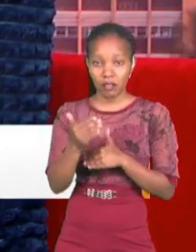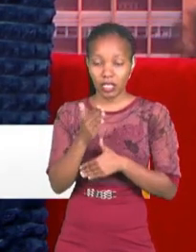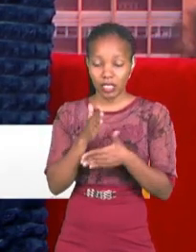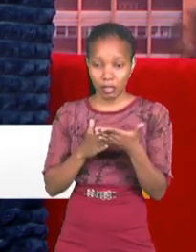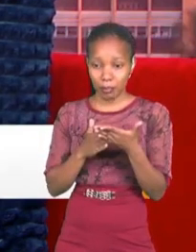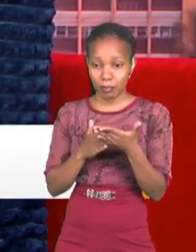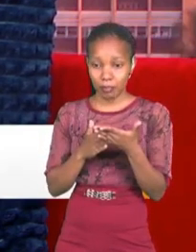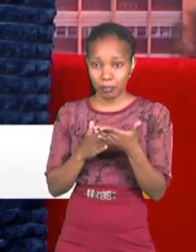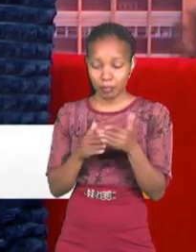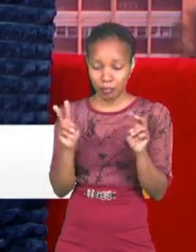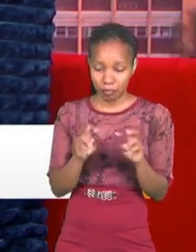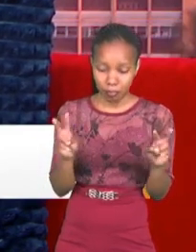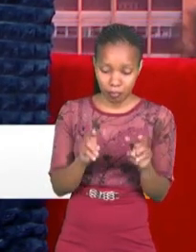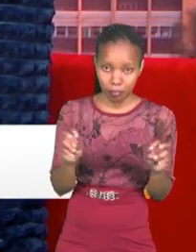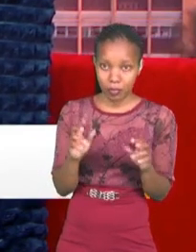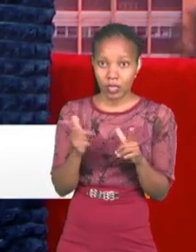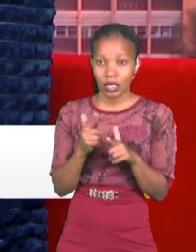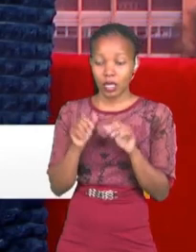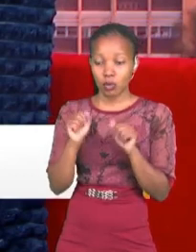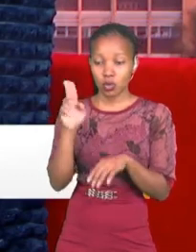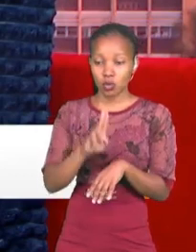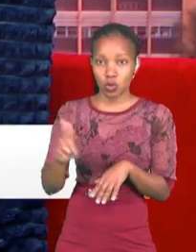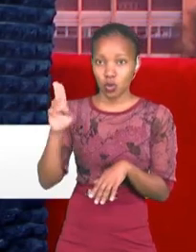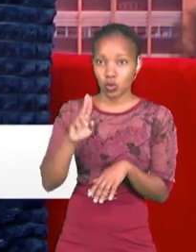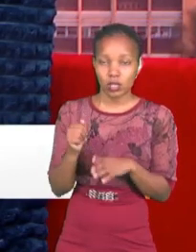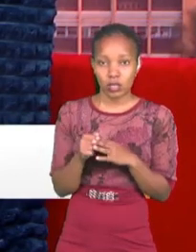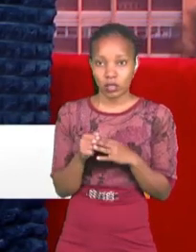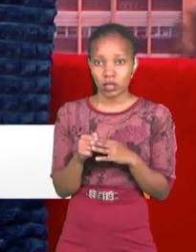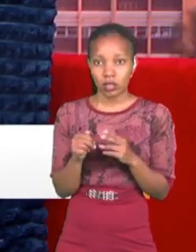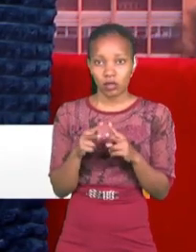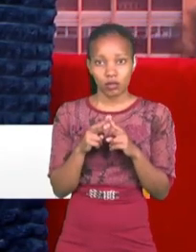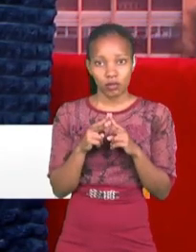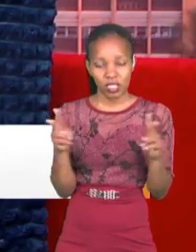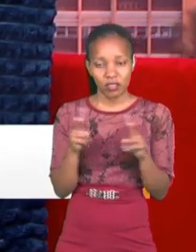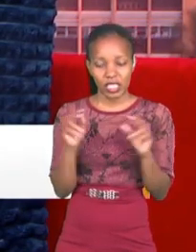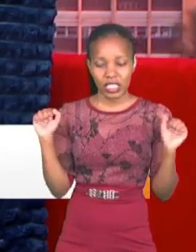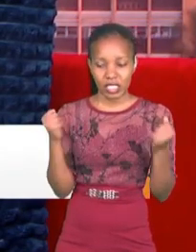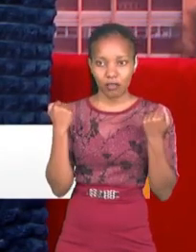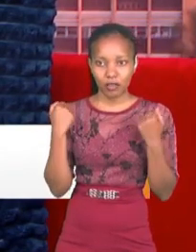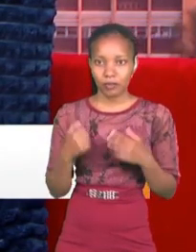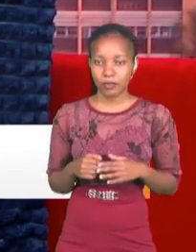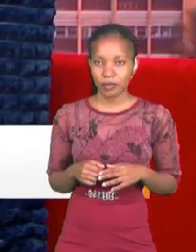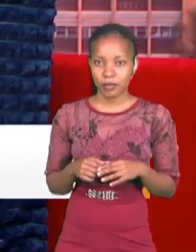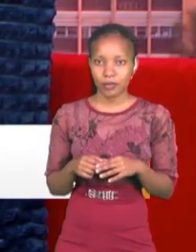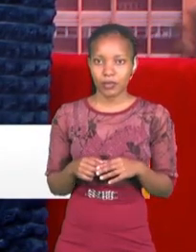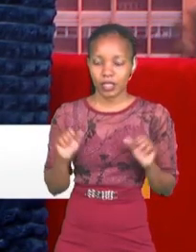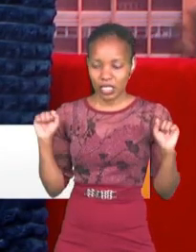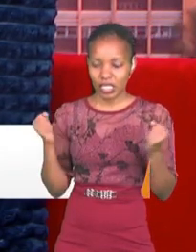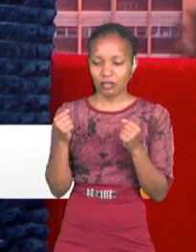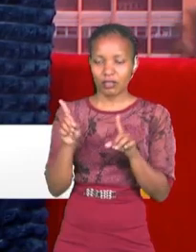testing of the mother or breast milk. We can use. It is absolutely, absolutely, absolutely safe.